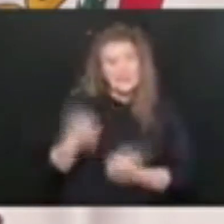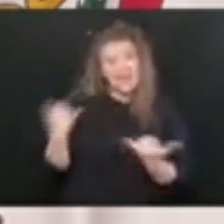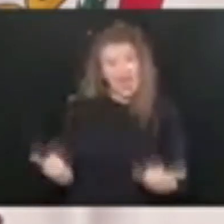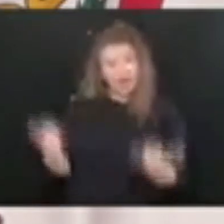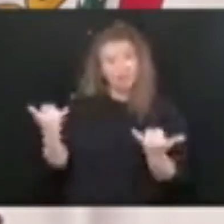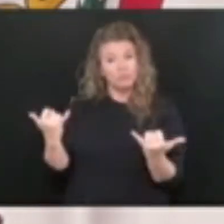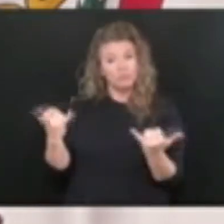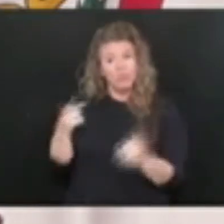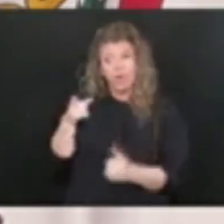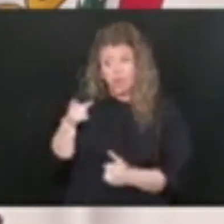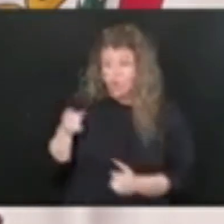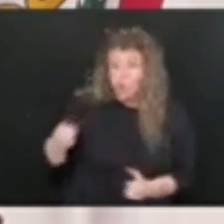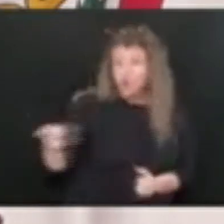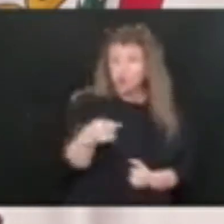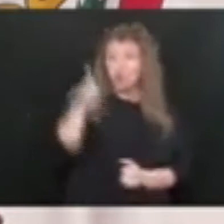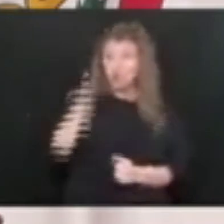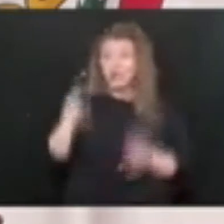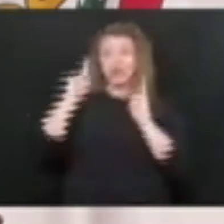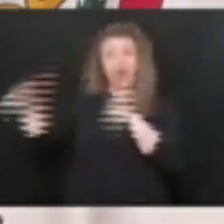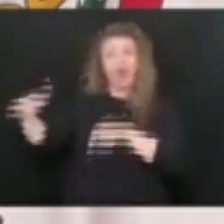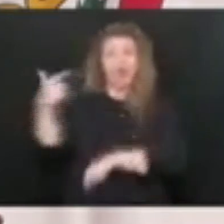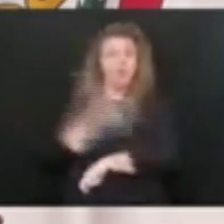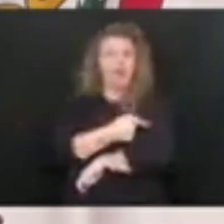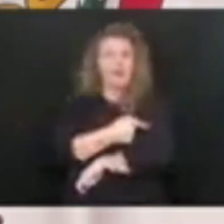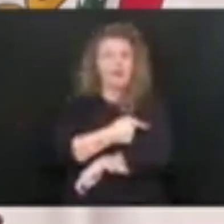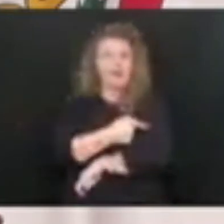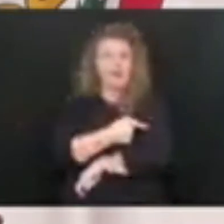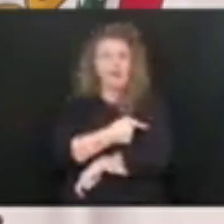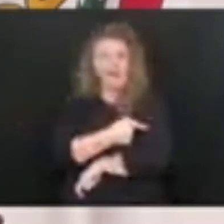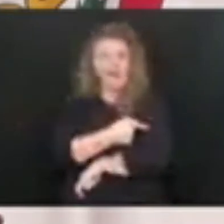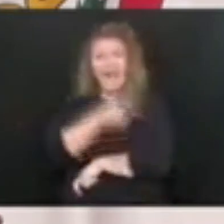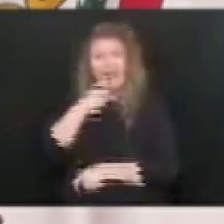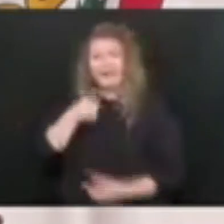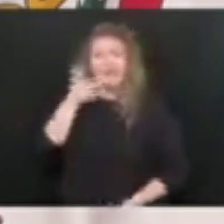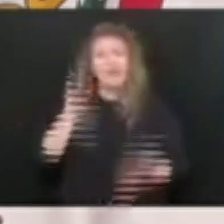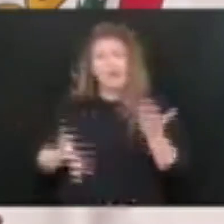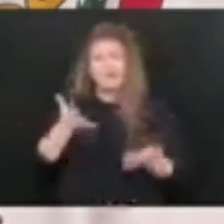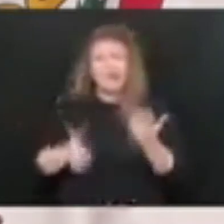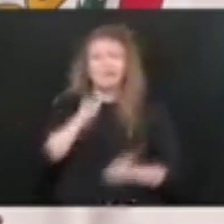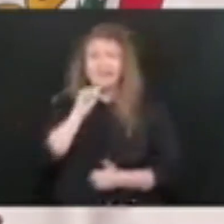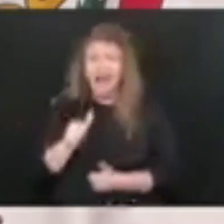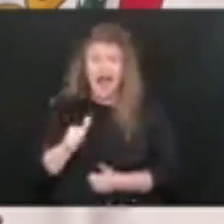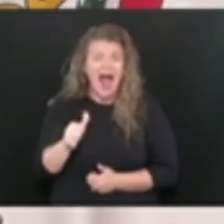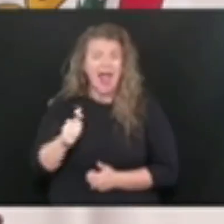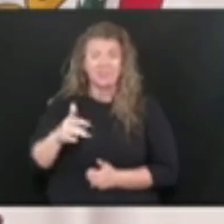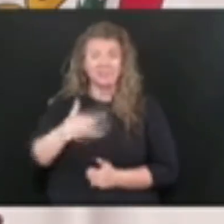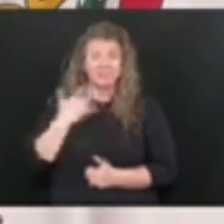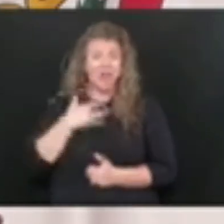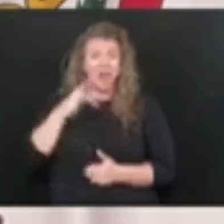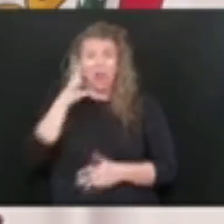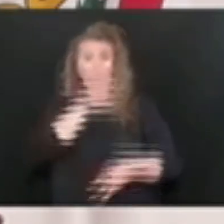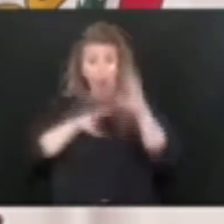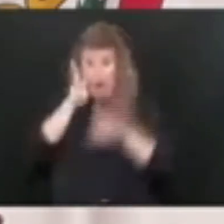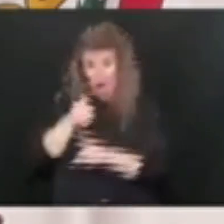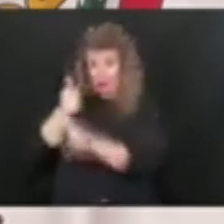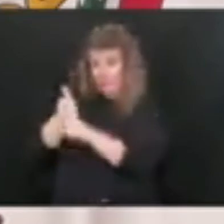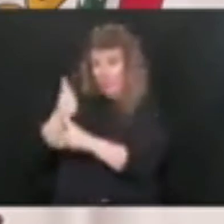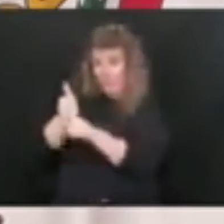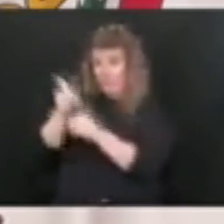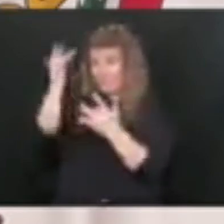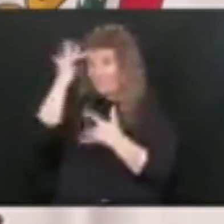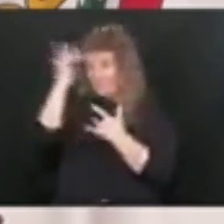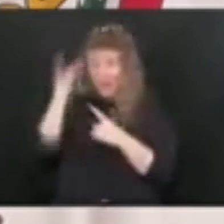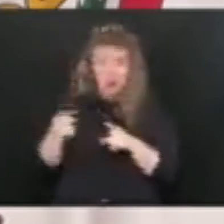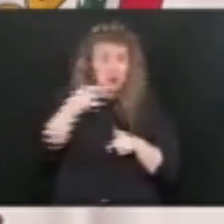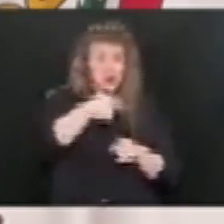you got to go get vaccinated. You may not be concerned about getting sick. You may not even